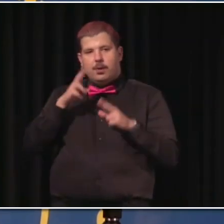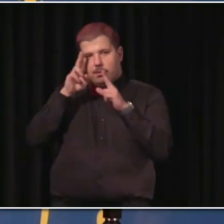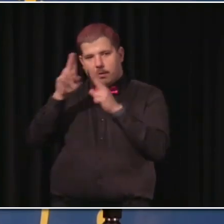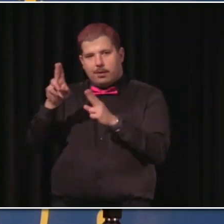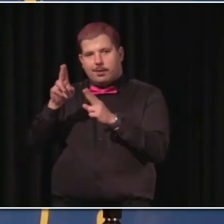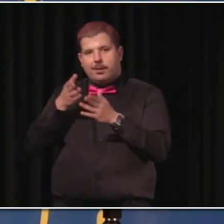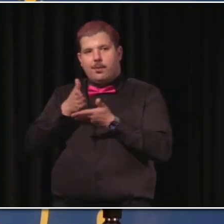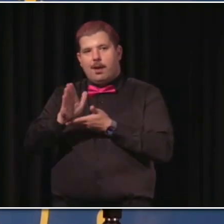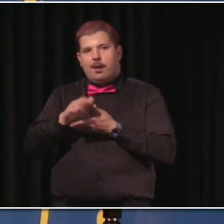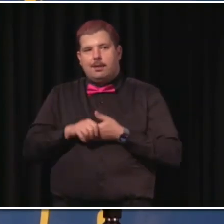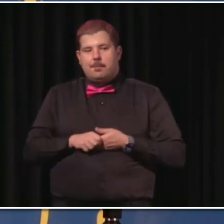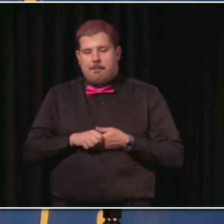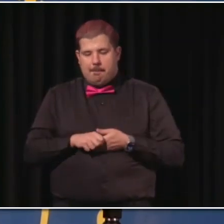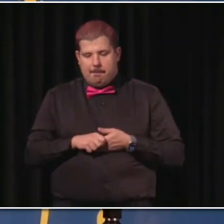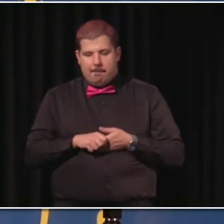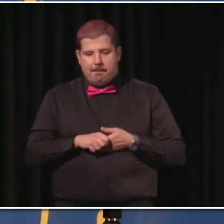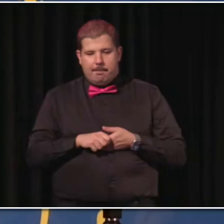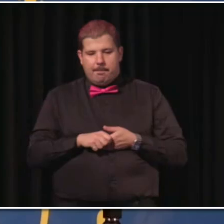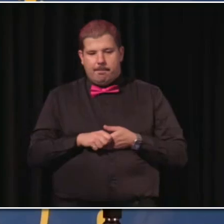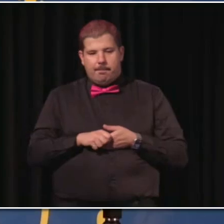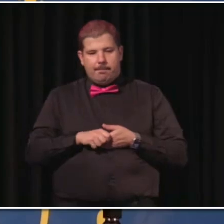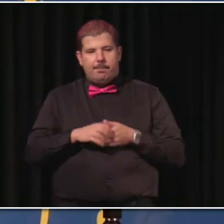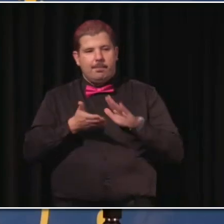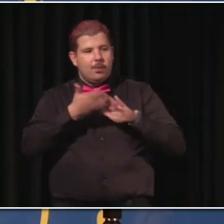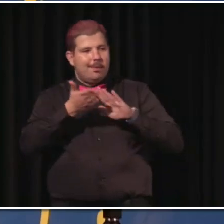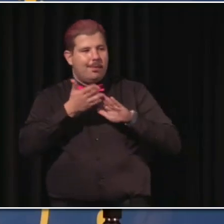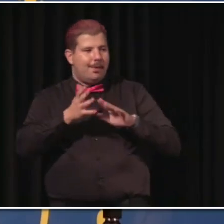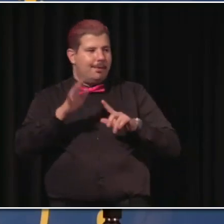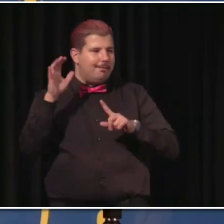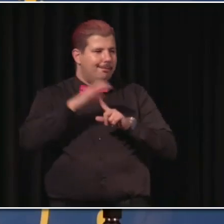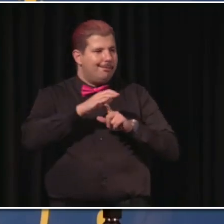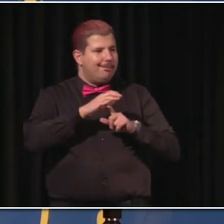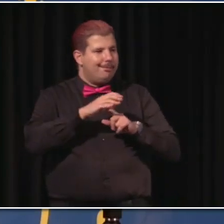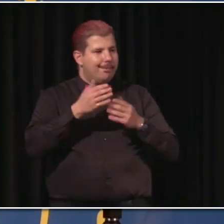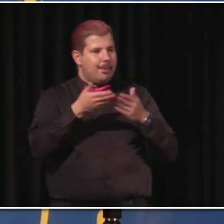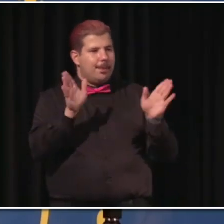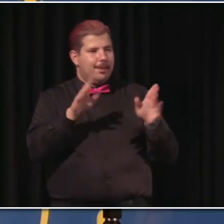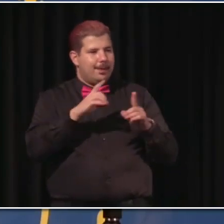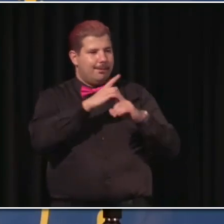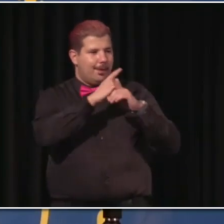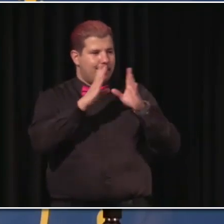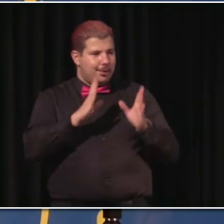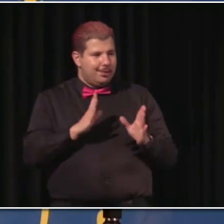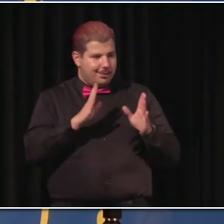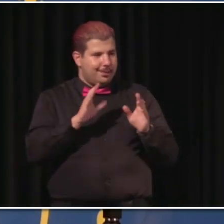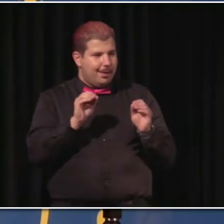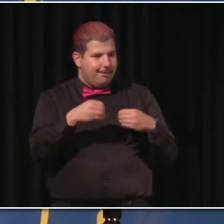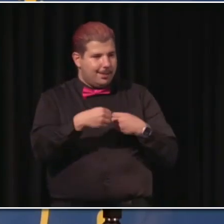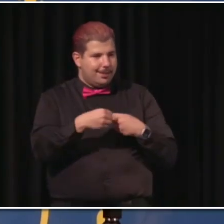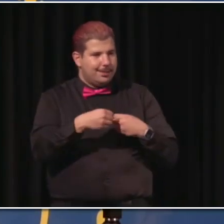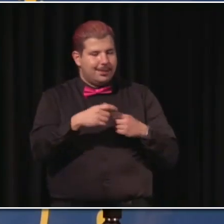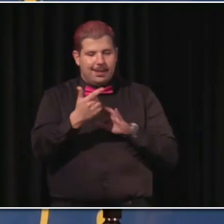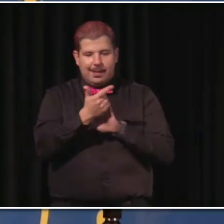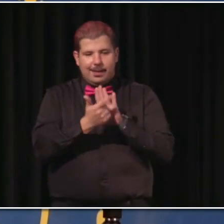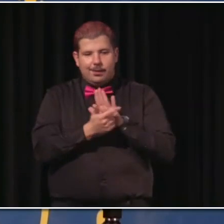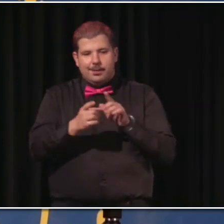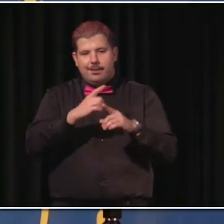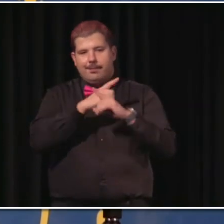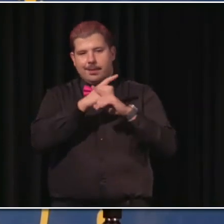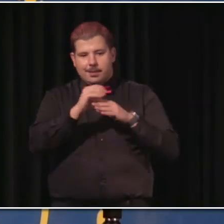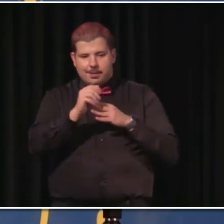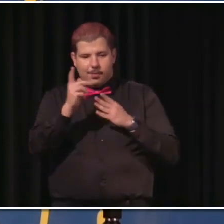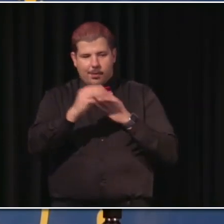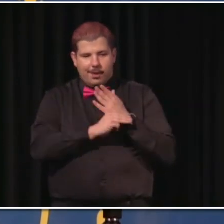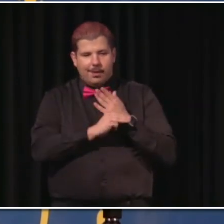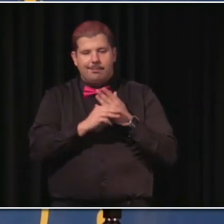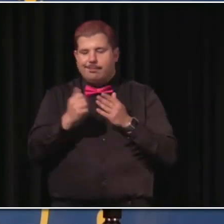this right. Run by our fantastic County Public Defender's Office, the Legal Defense Program has so far helped